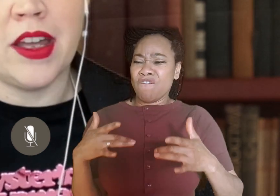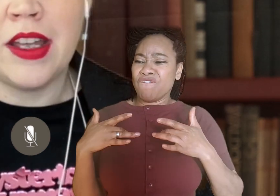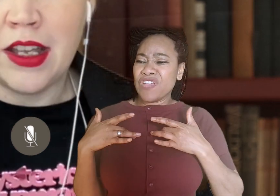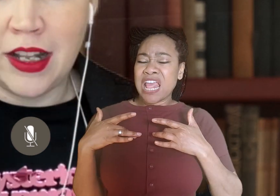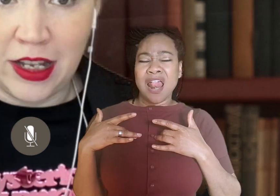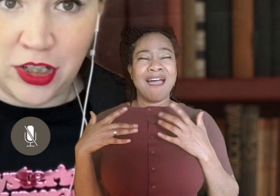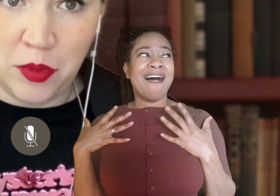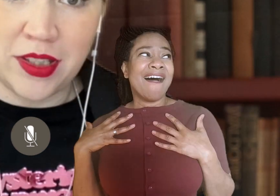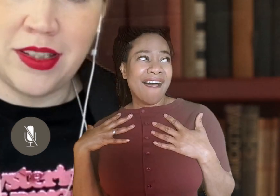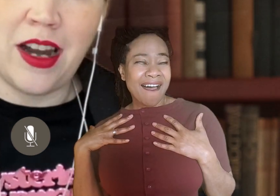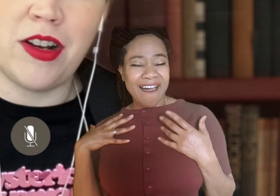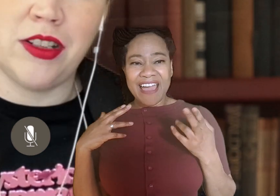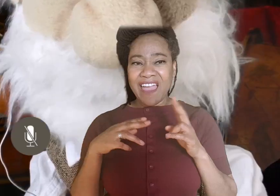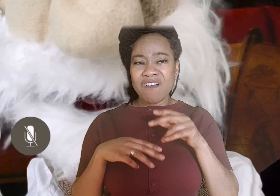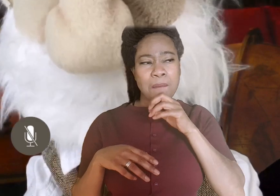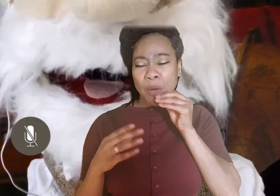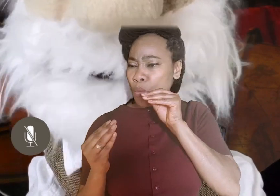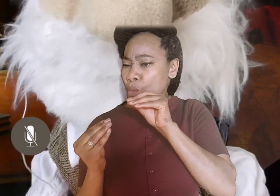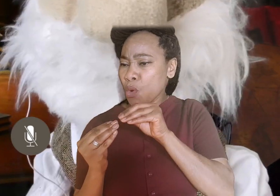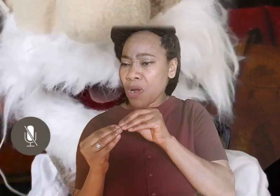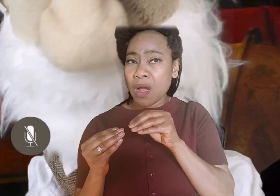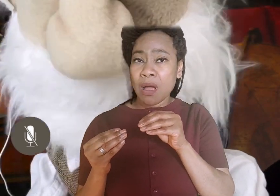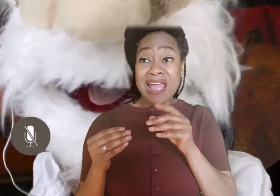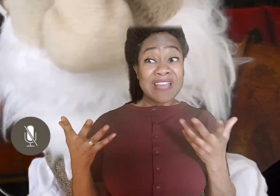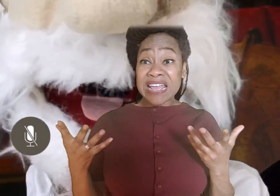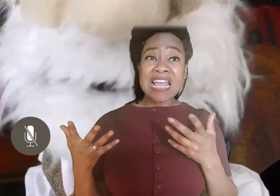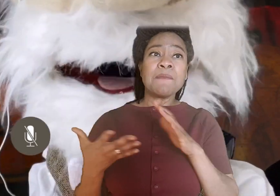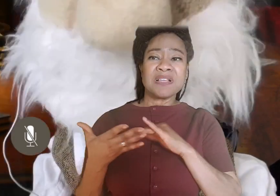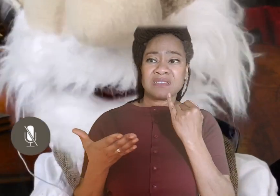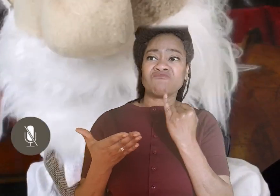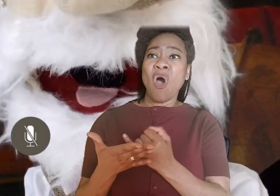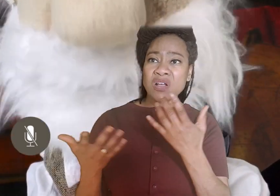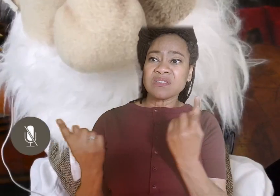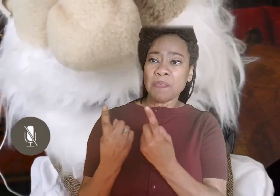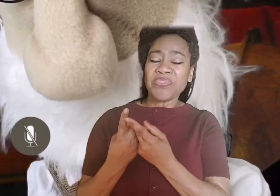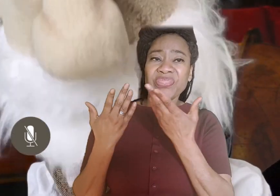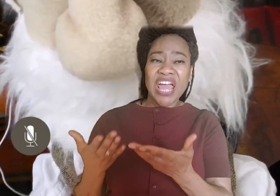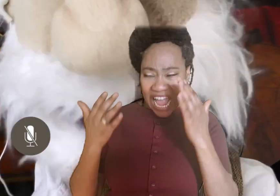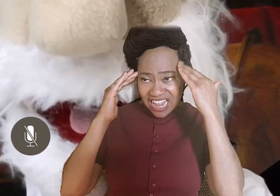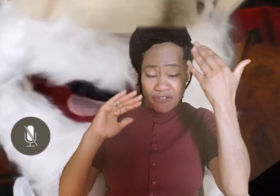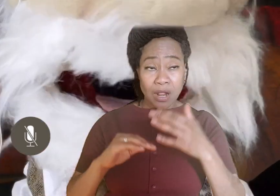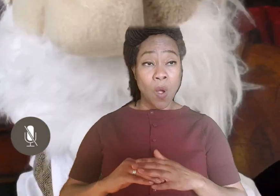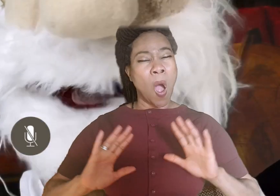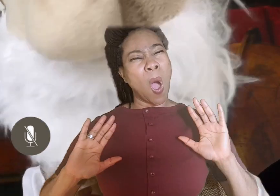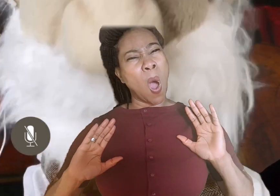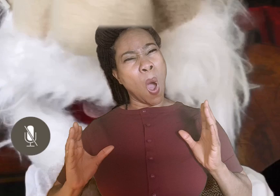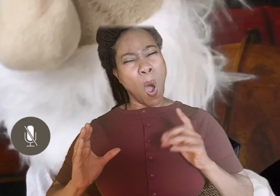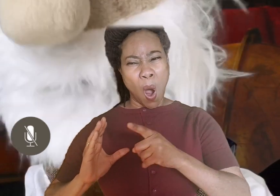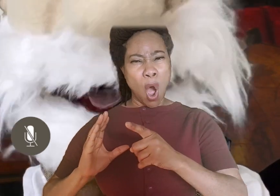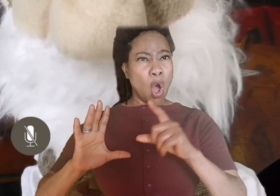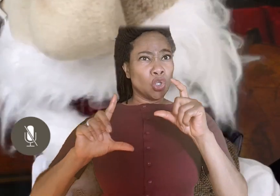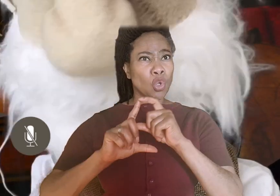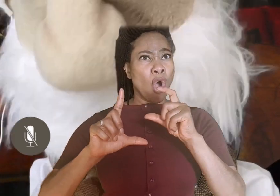with her, unless she was hysterical. It is incomprehensible to me that Dora was so perturbed by